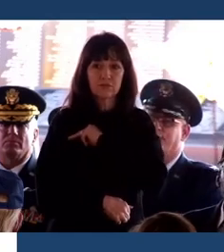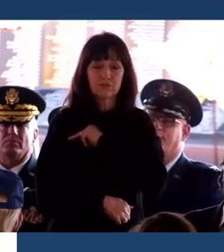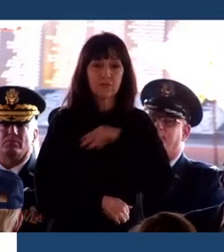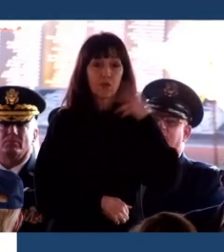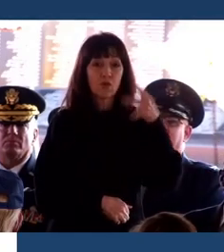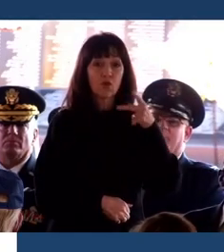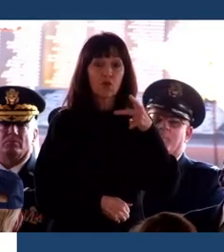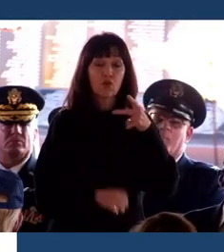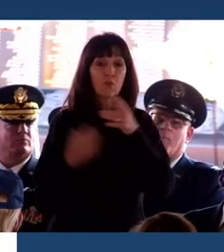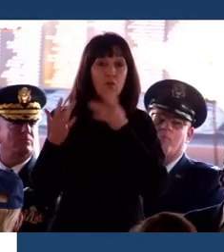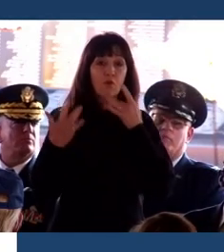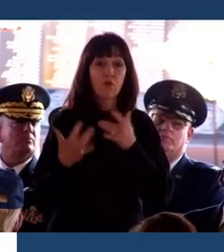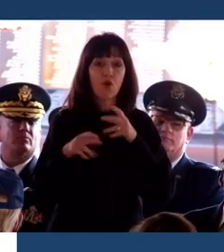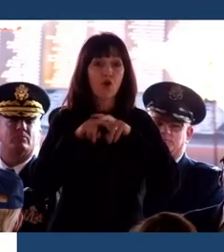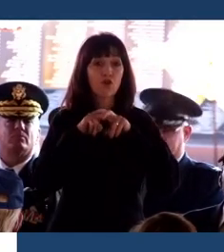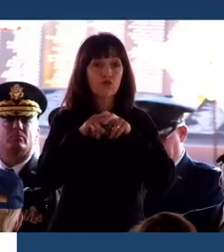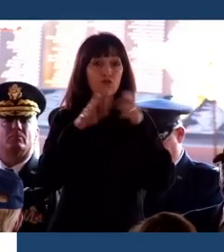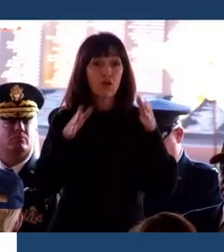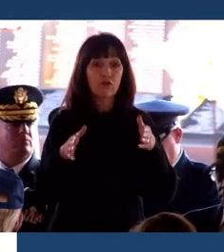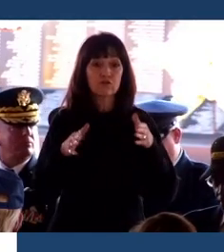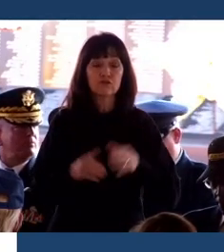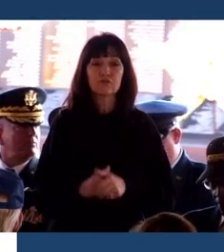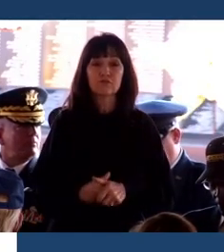Purple Heart Riders.